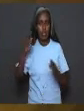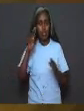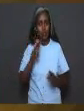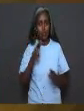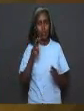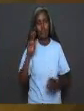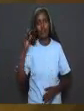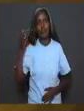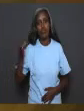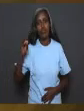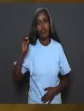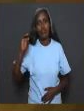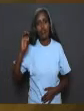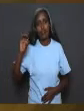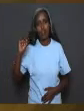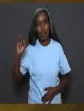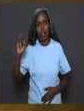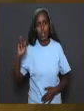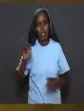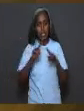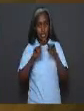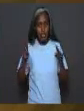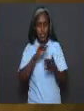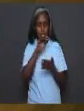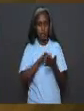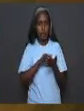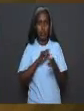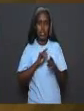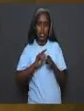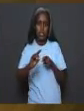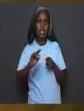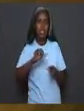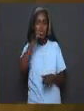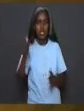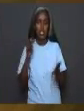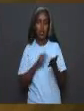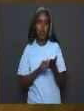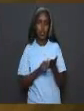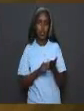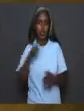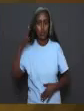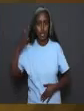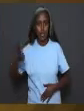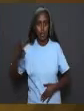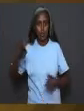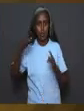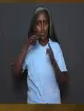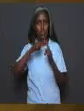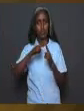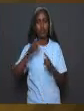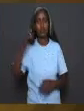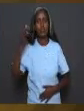between the distances of any point on the hyperbola to the foci